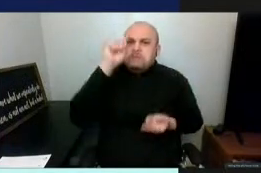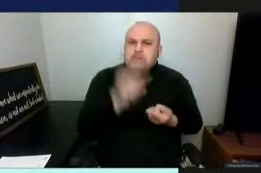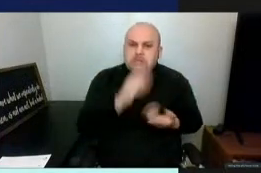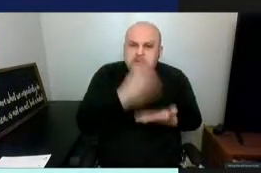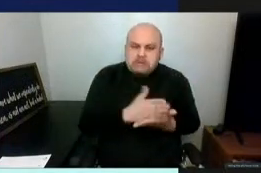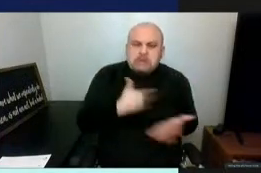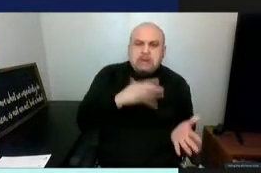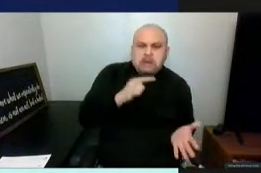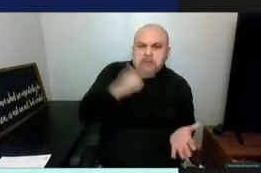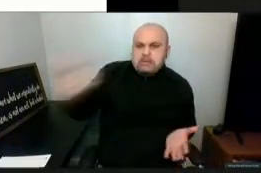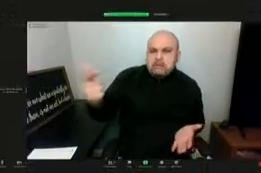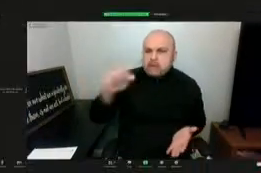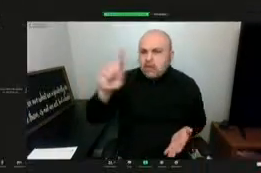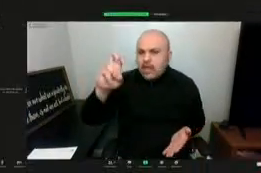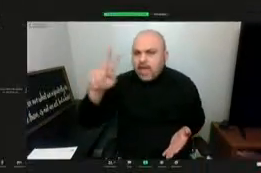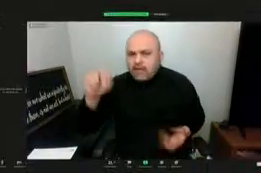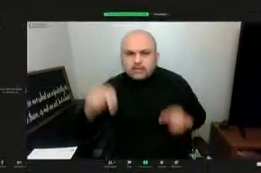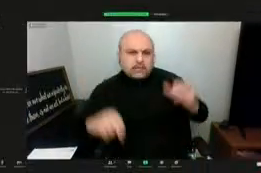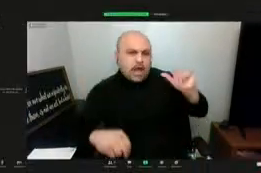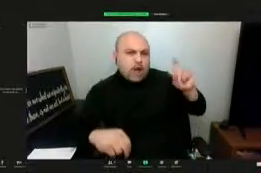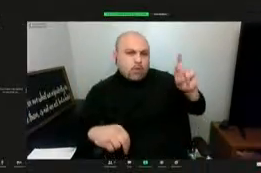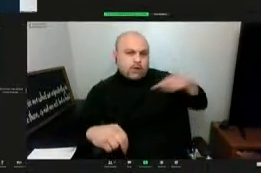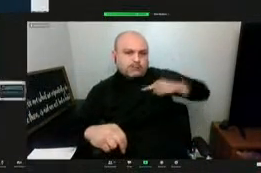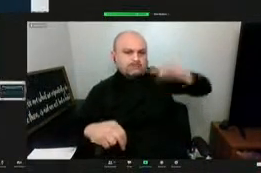Evan and Akbar. Thank you.